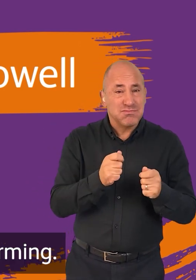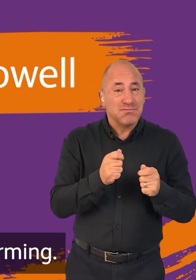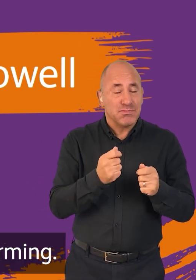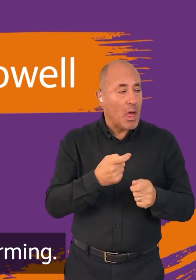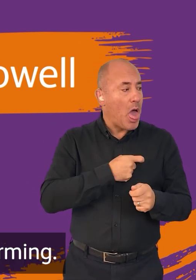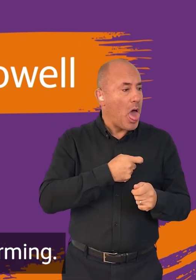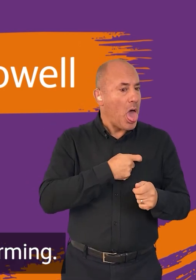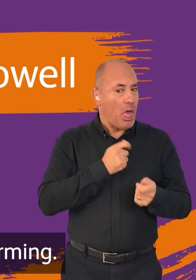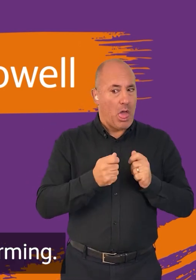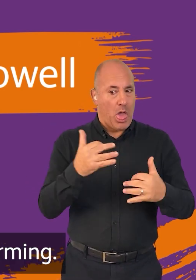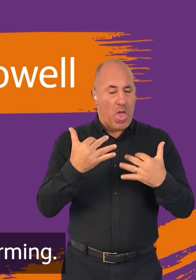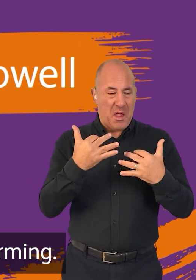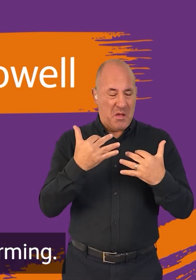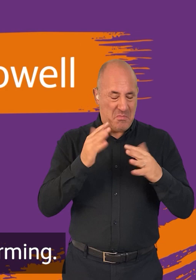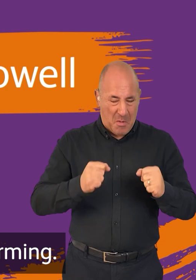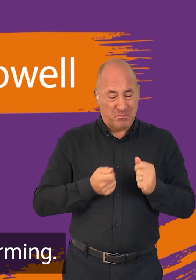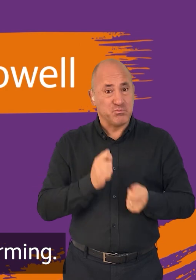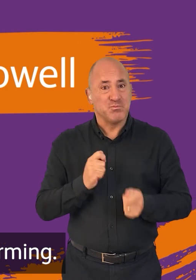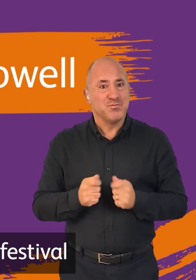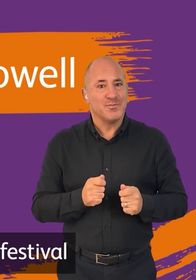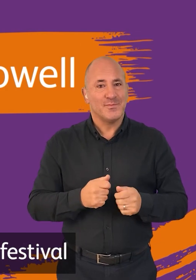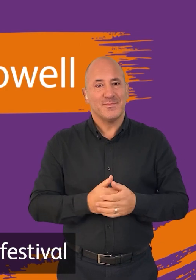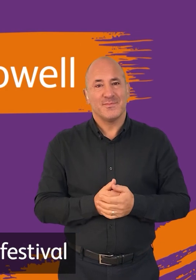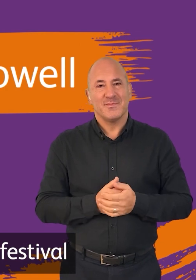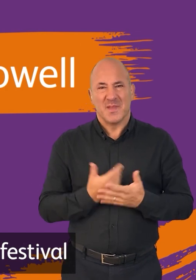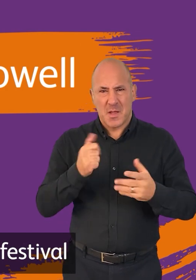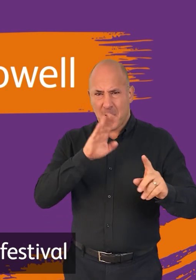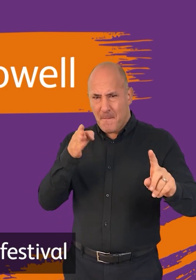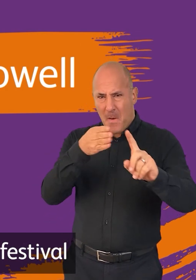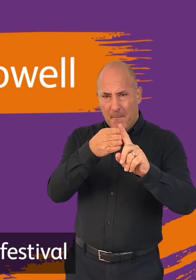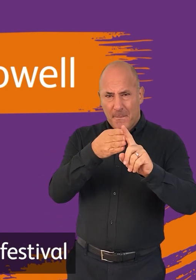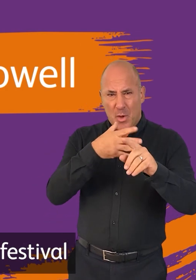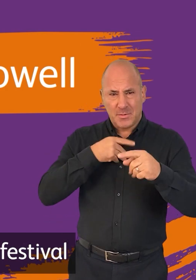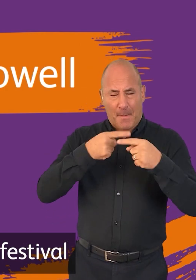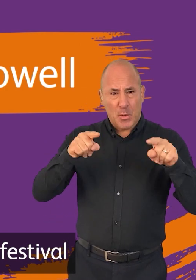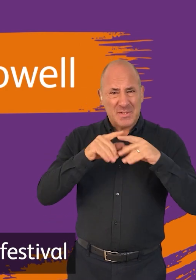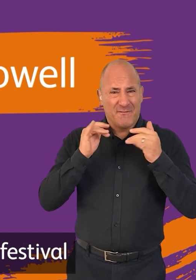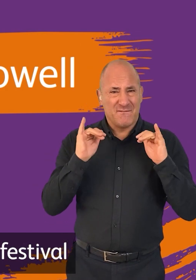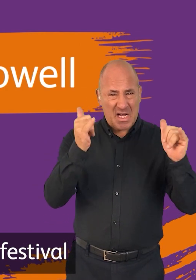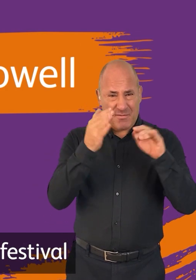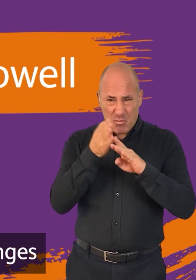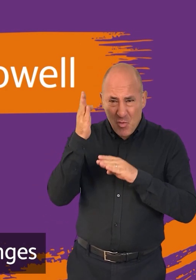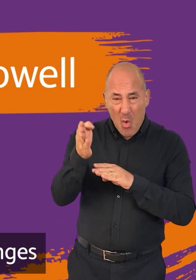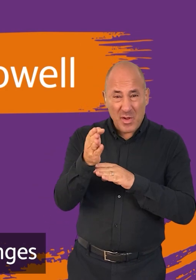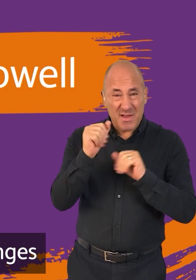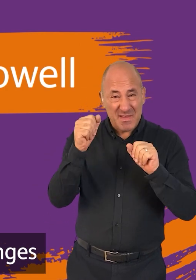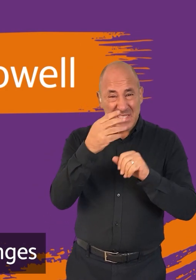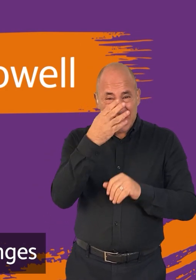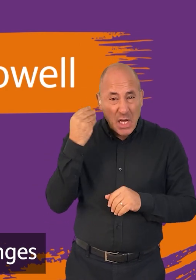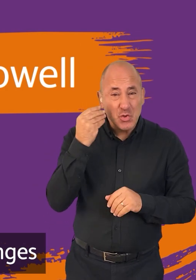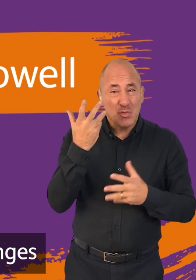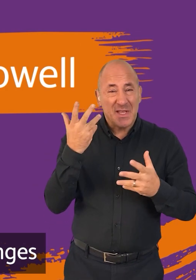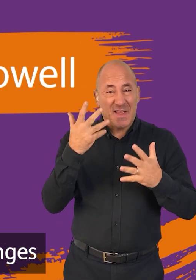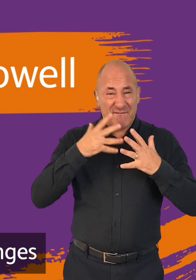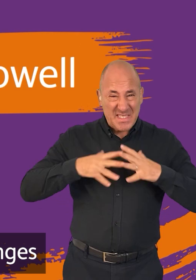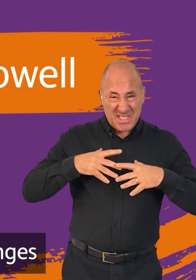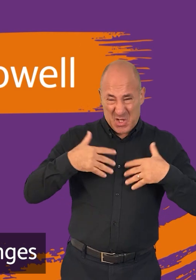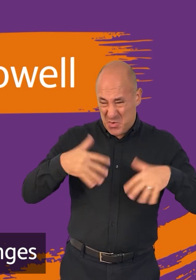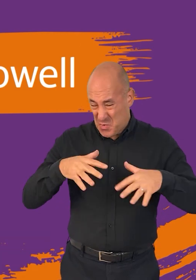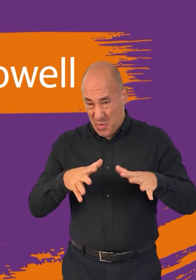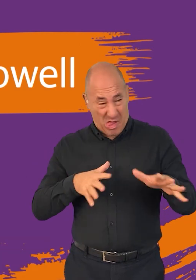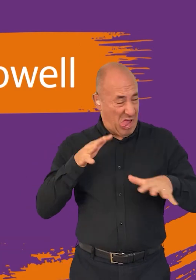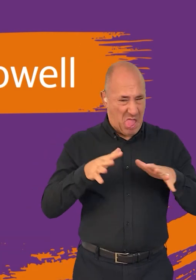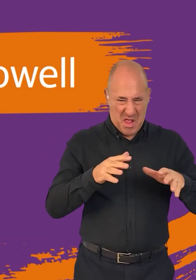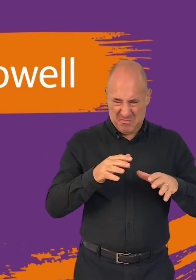overcoming his nervousness around performing. Sam then had a goal of attending a music festival, despite the sensory and physical